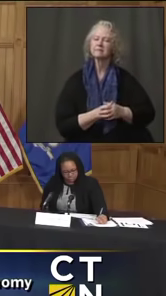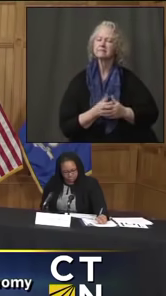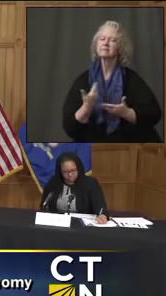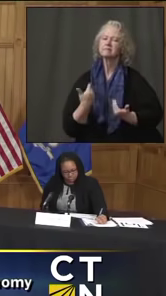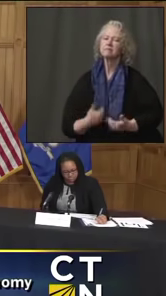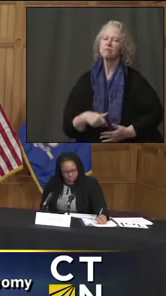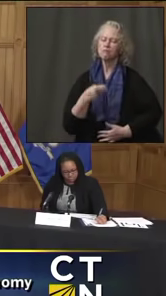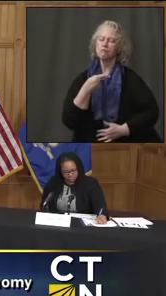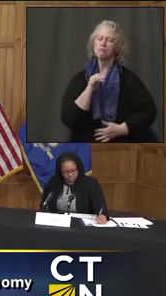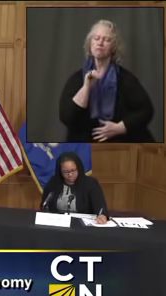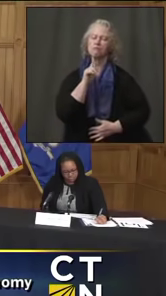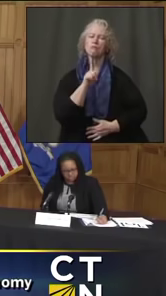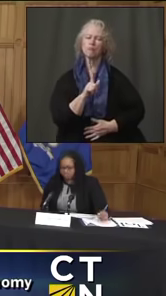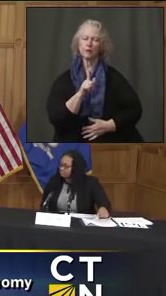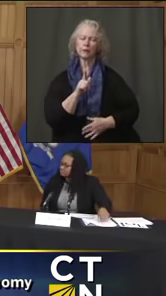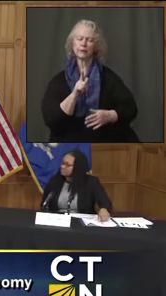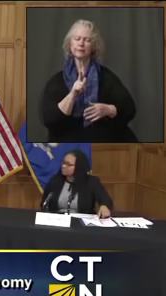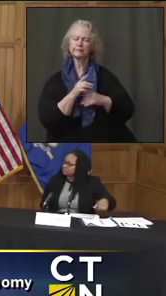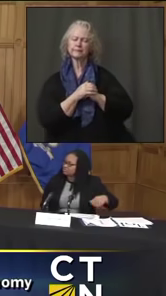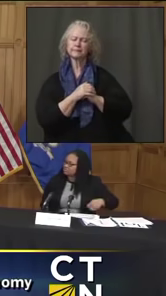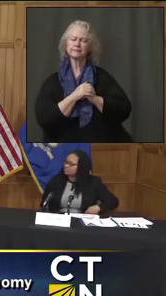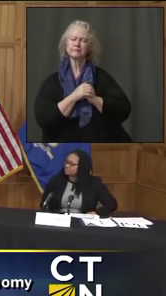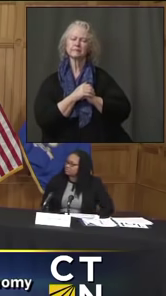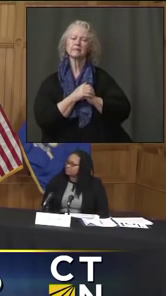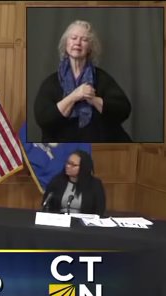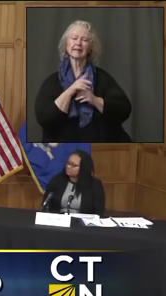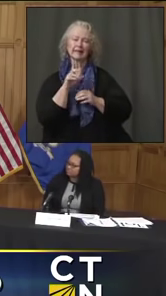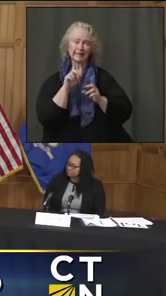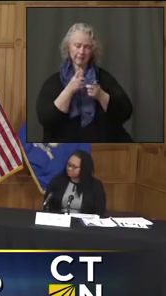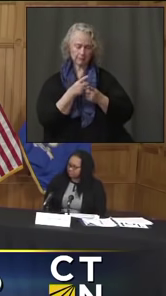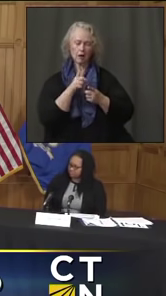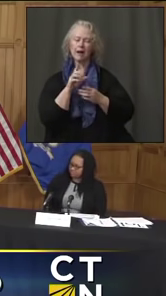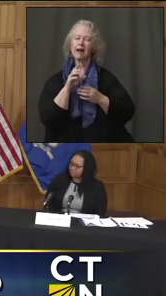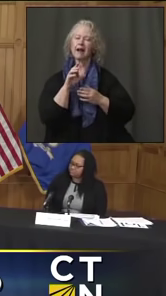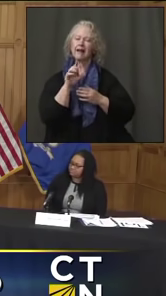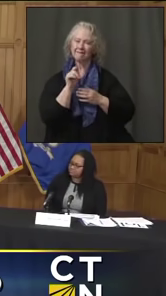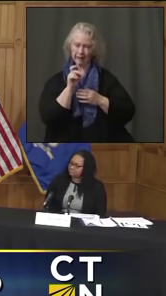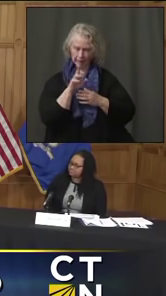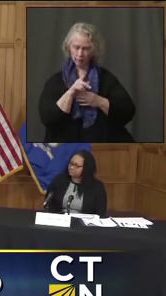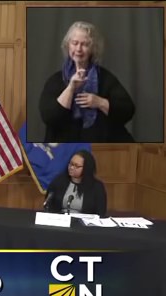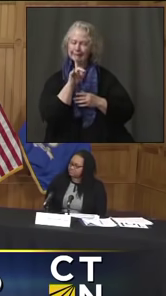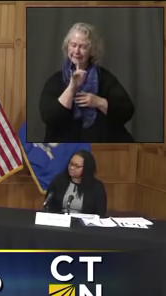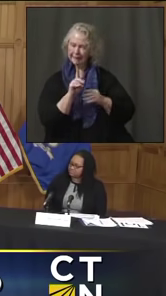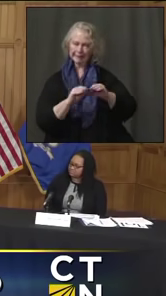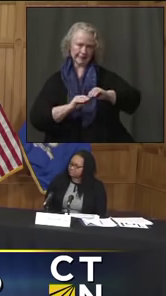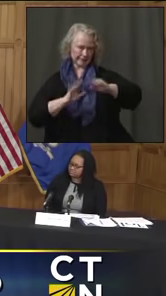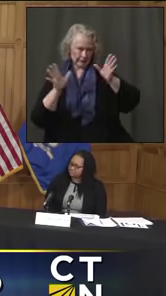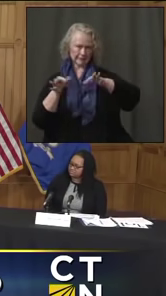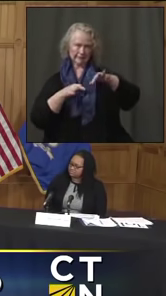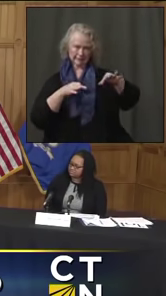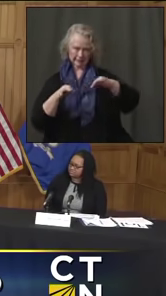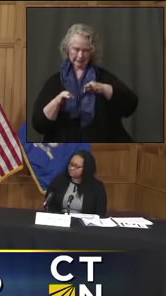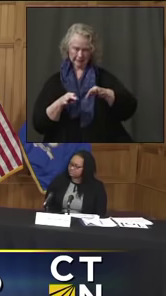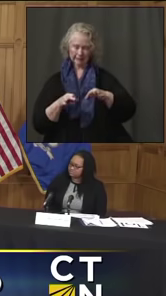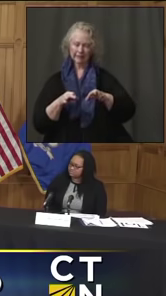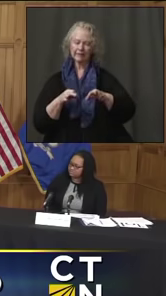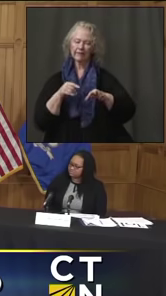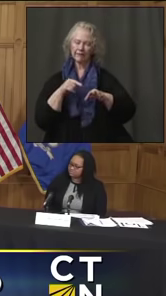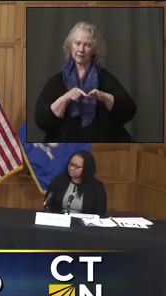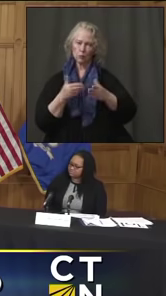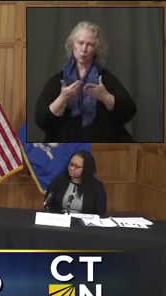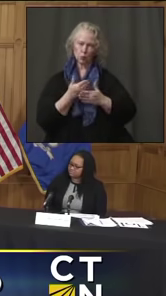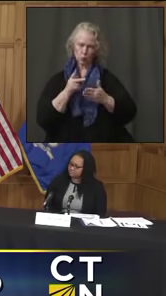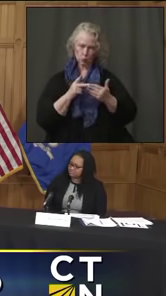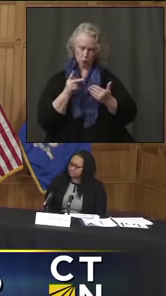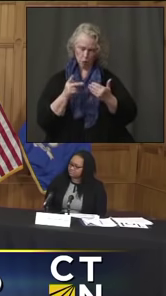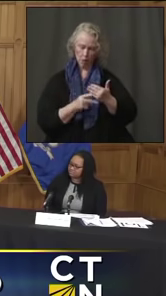Mounds, Chief of Staff for the Governor. DOL put out very clear guidance as it deals with this new program that was